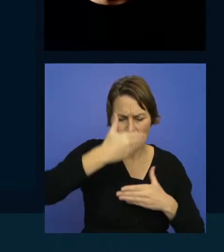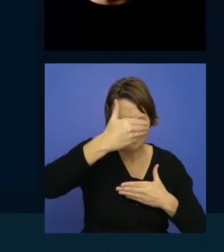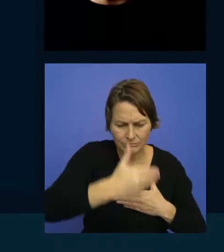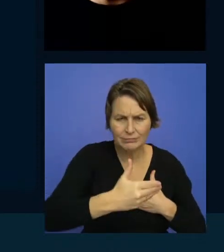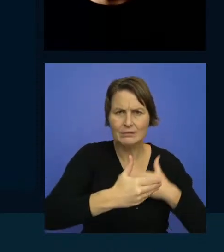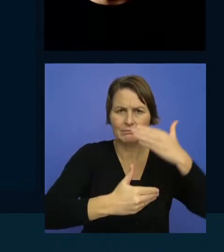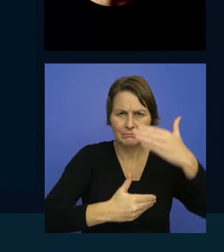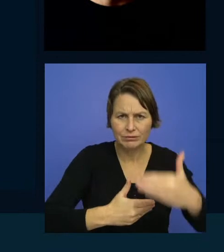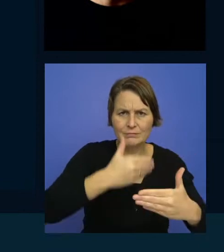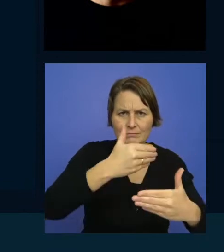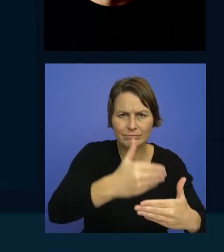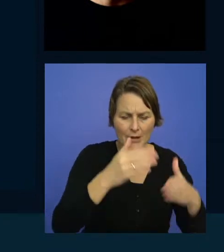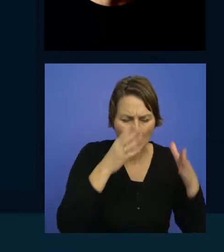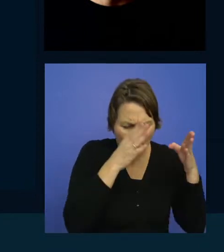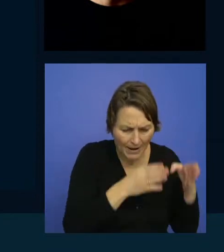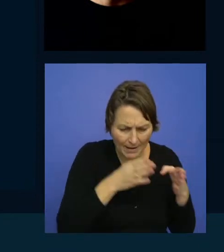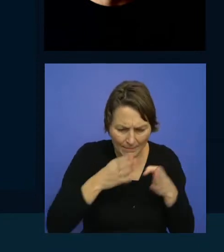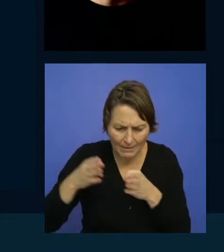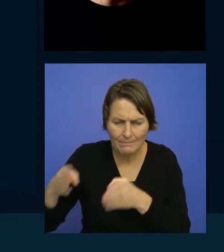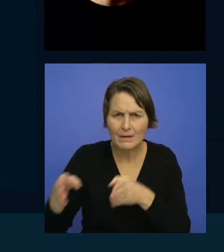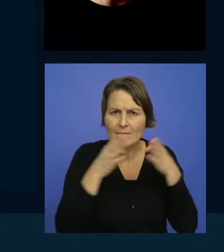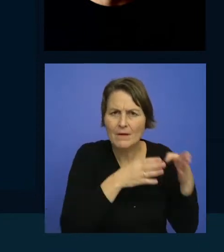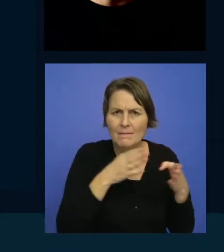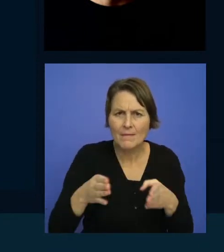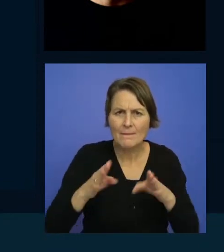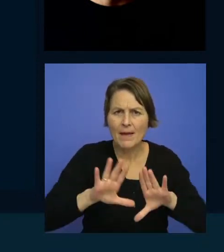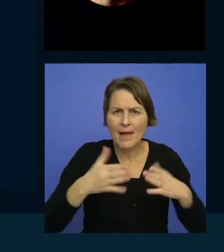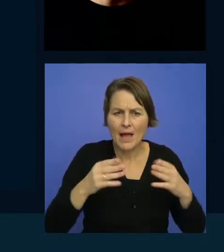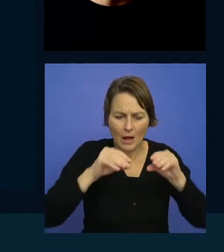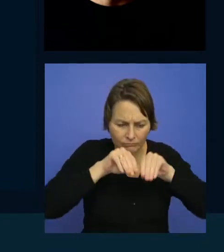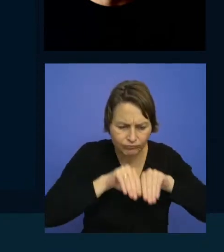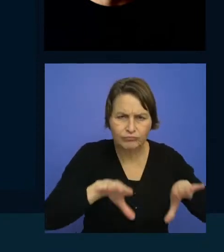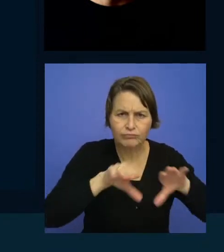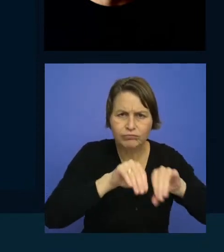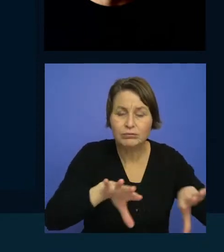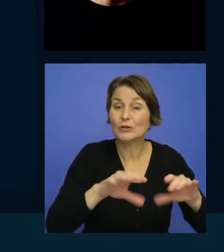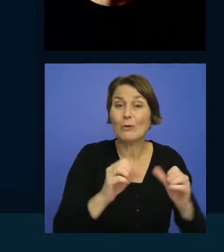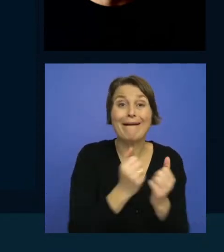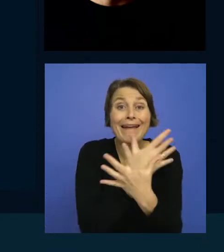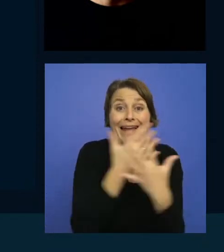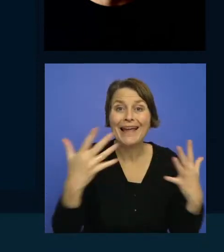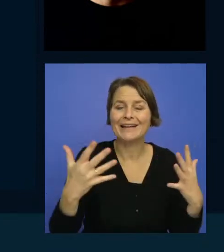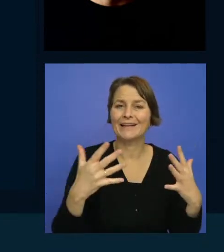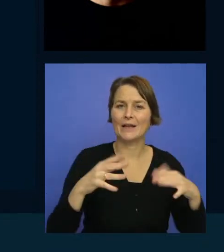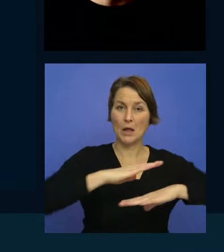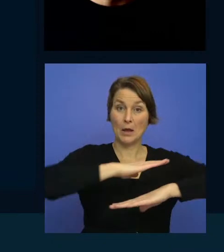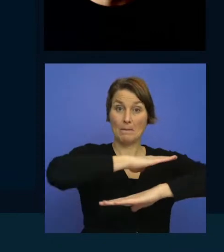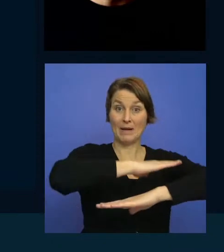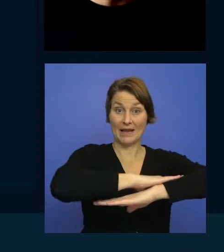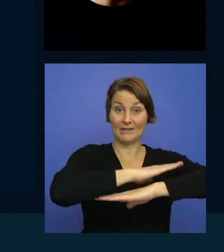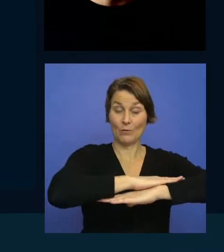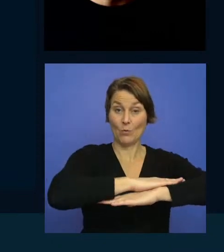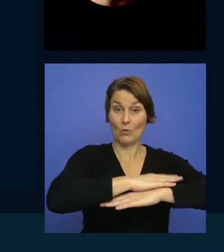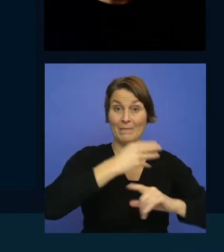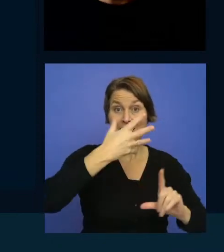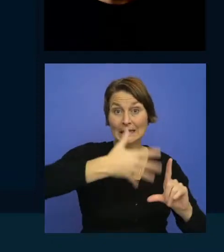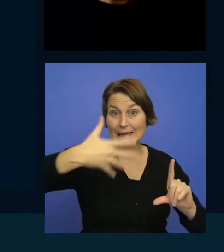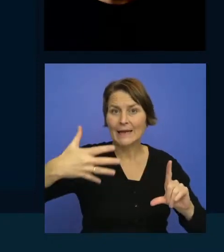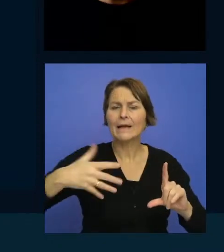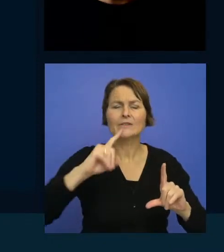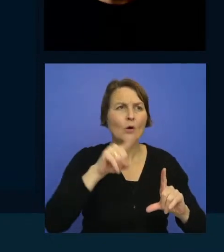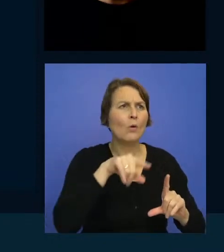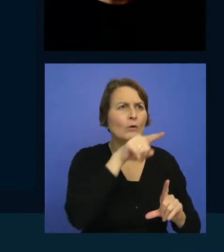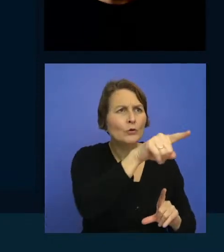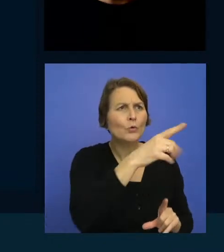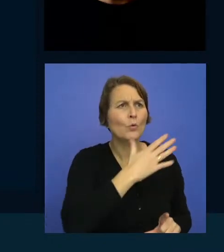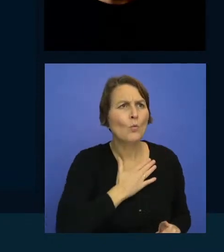execution. And a lot of the work that we do across all the data platform services is to ensure that we are able to support our customers as they're going through